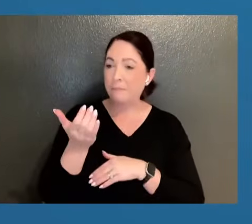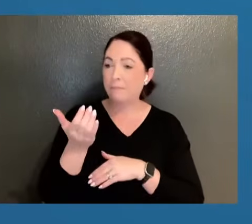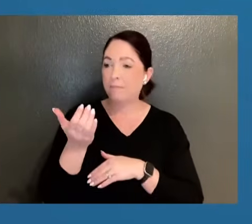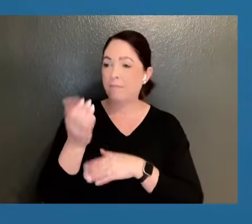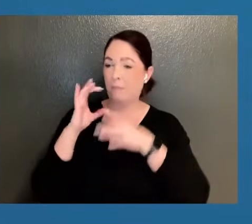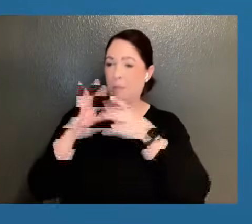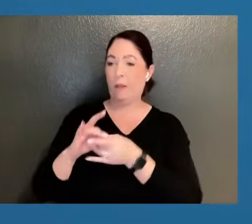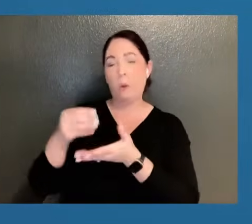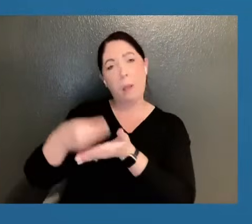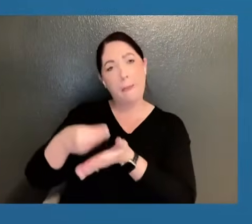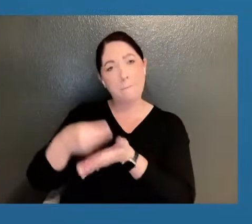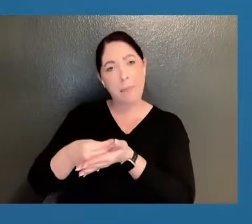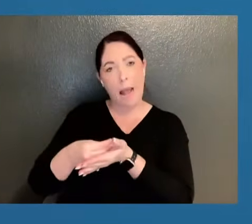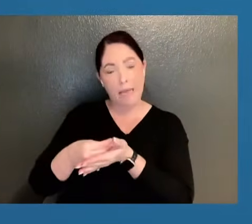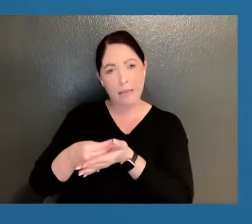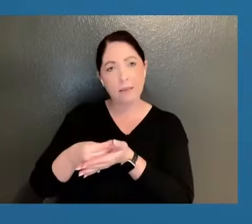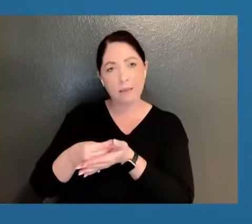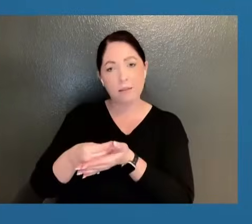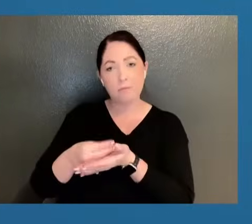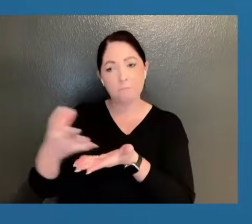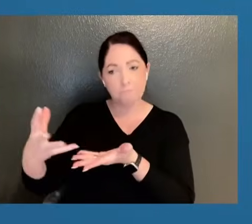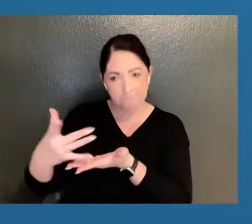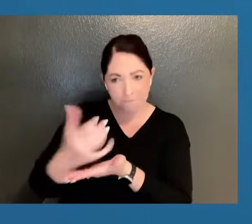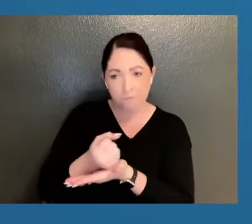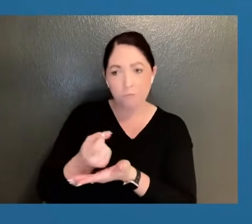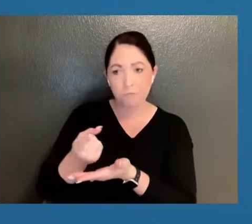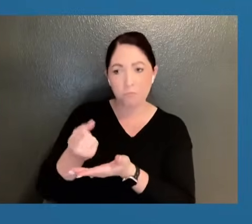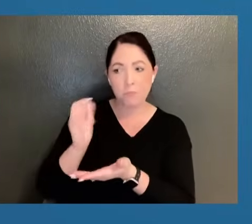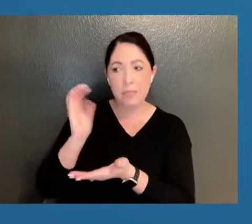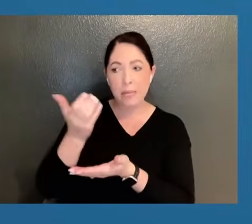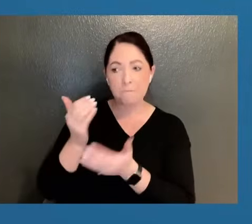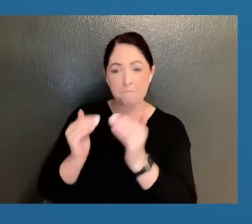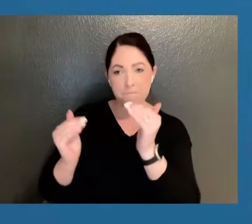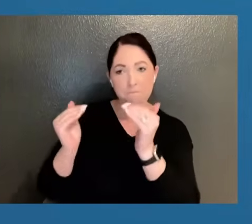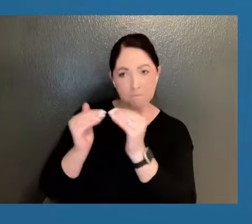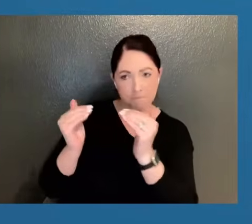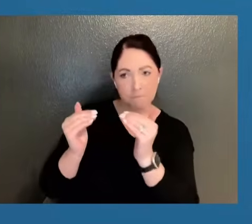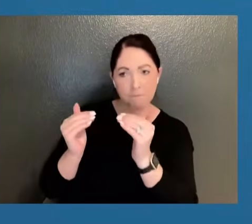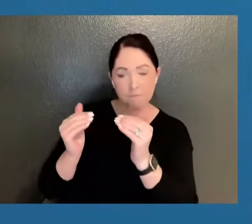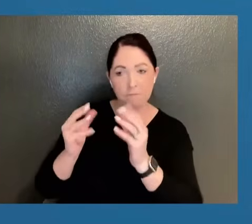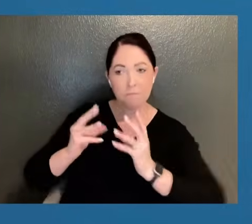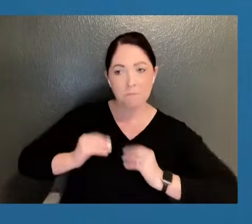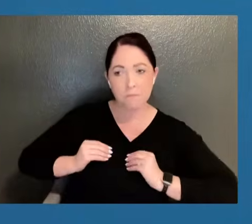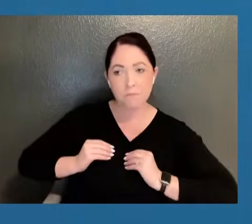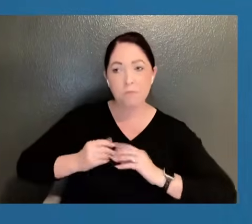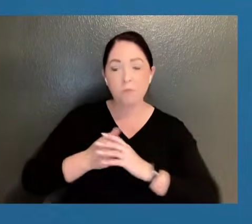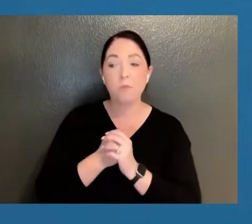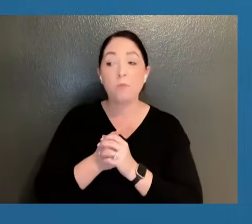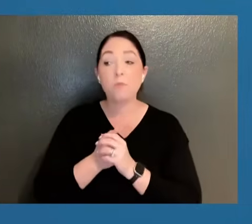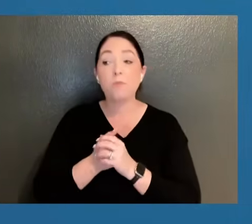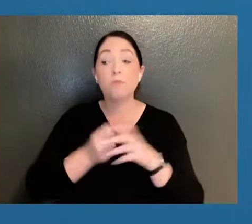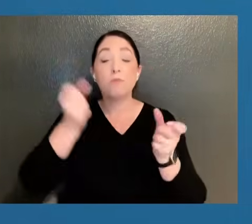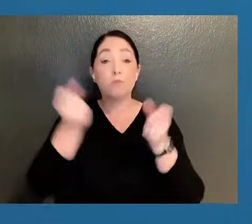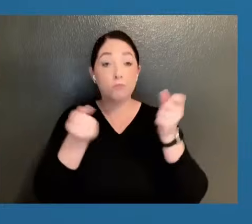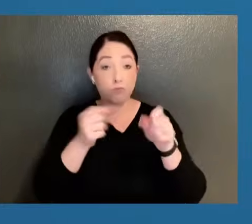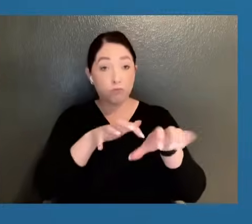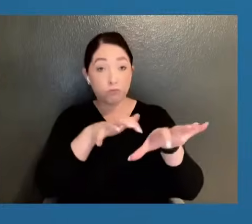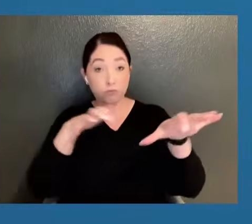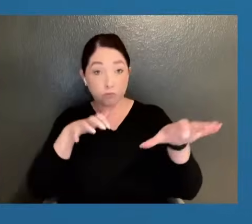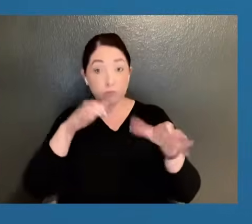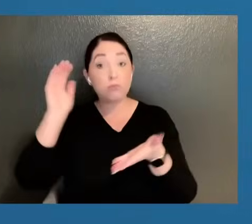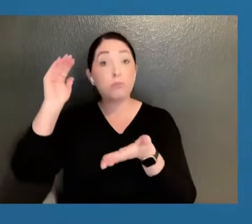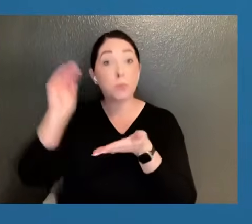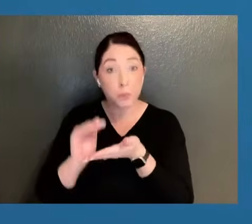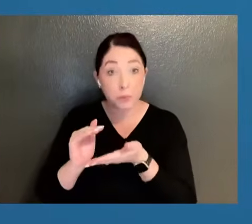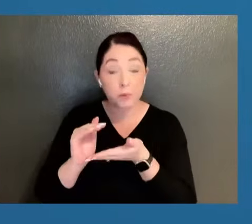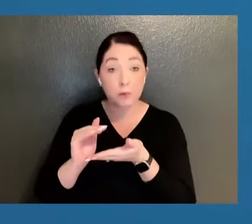being raised, you're about where you want to be. The reduction in automotive traffic is, a net positive for the policy, but